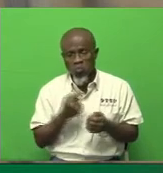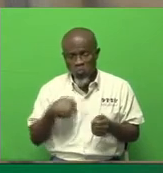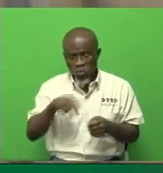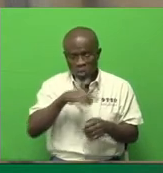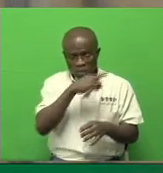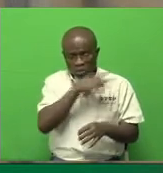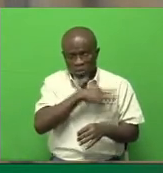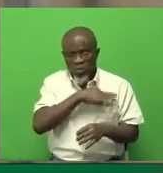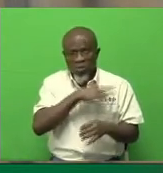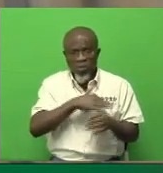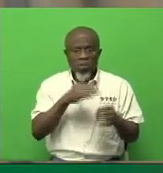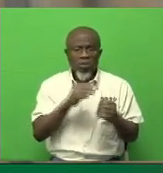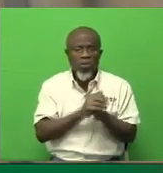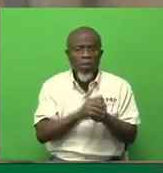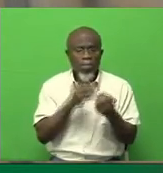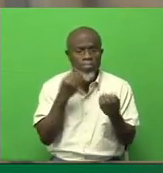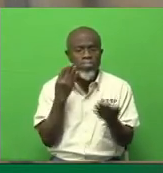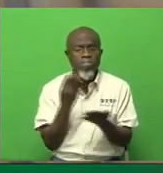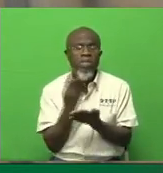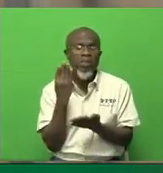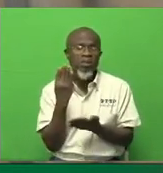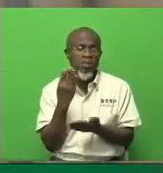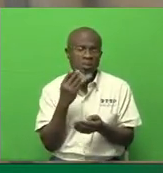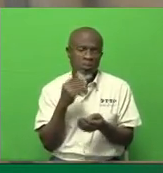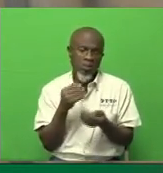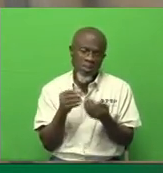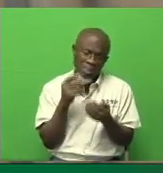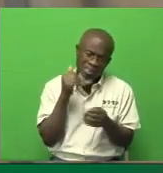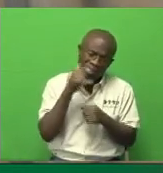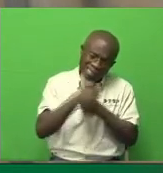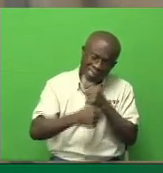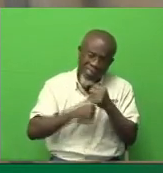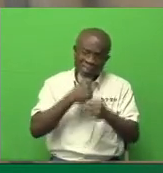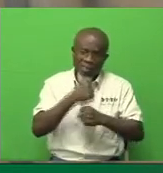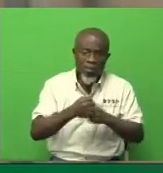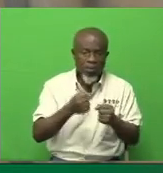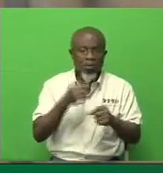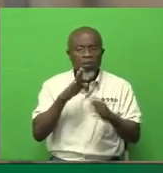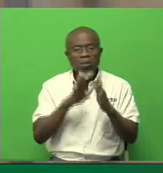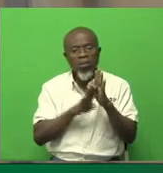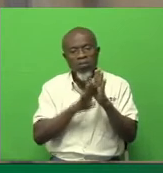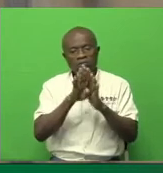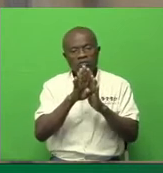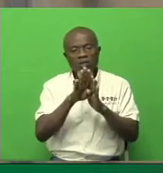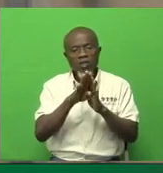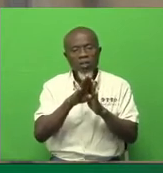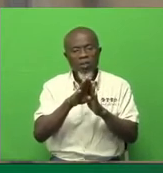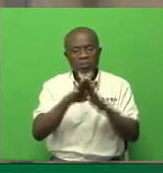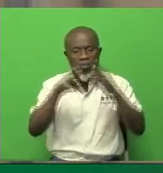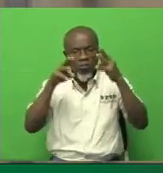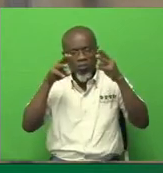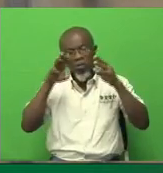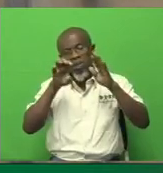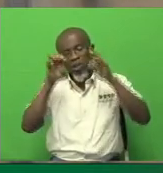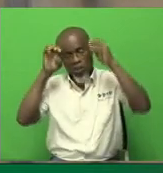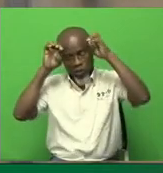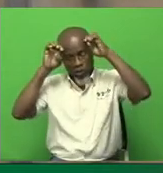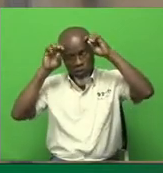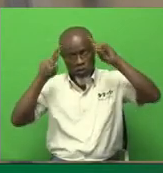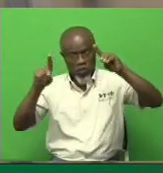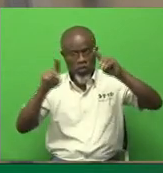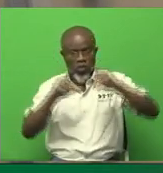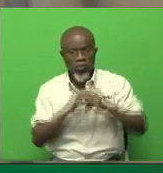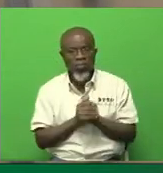annually into Education and Training and we are doing that to produce citizens that are committed to driving